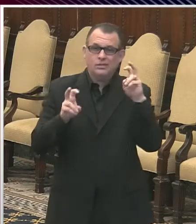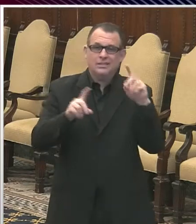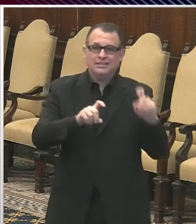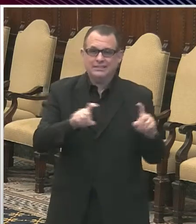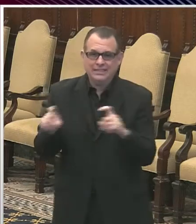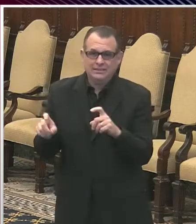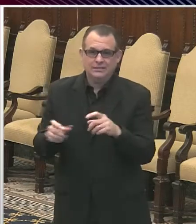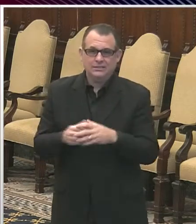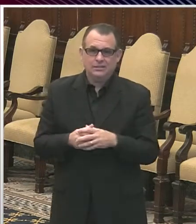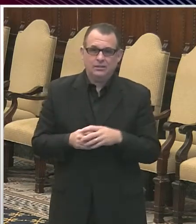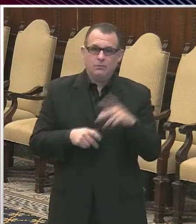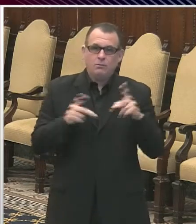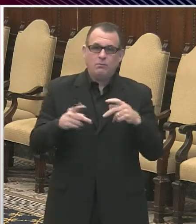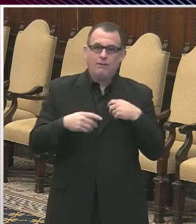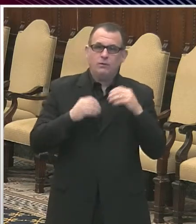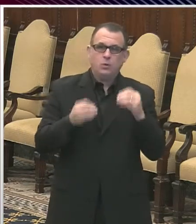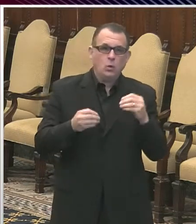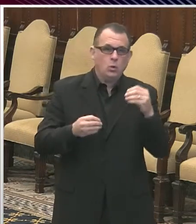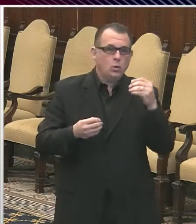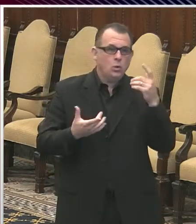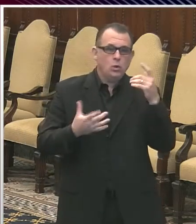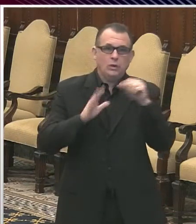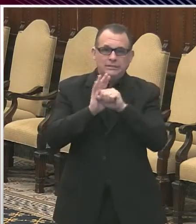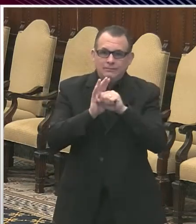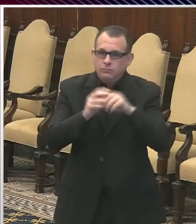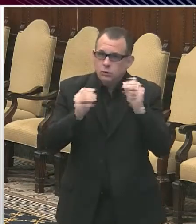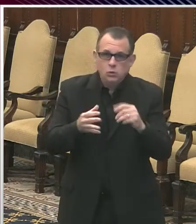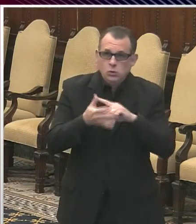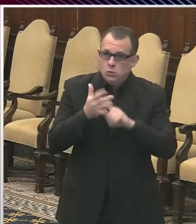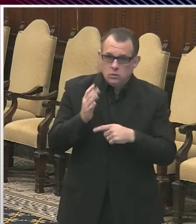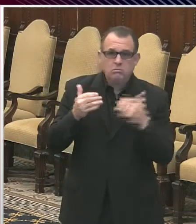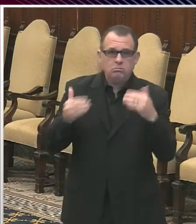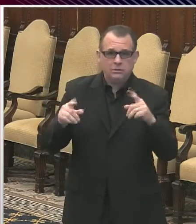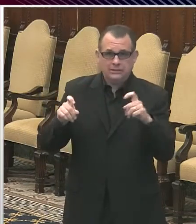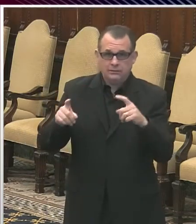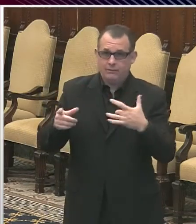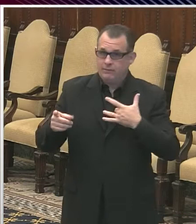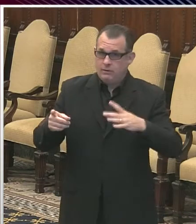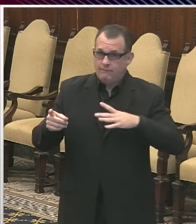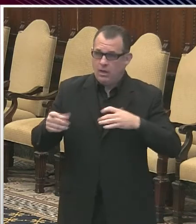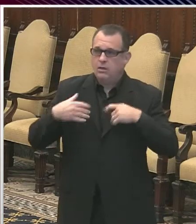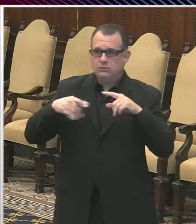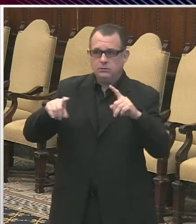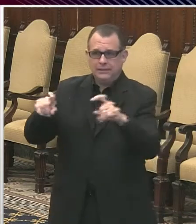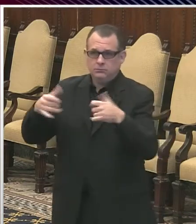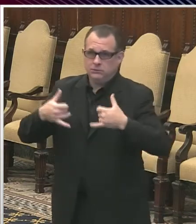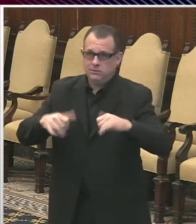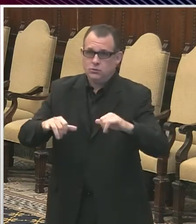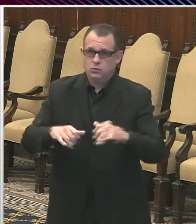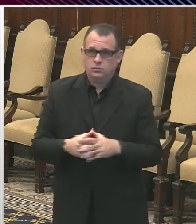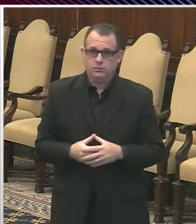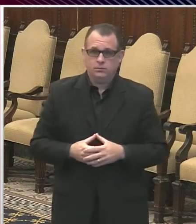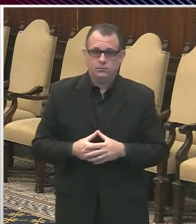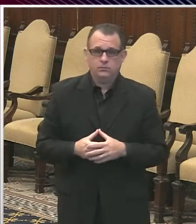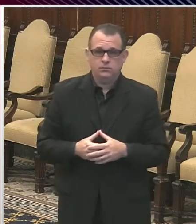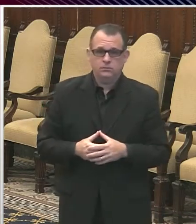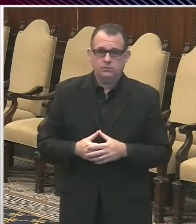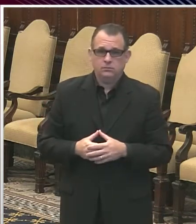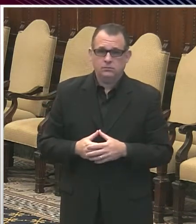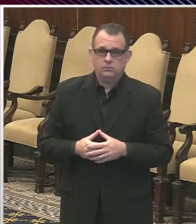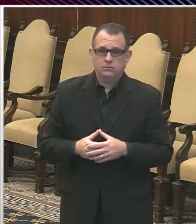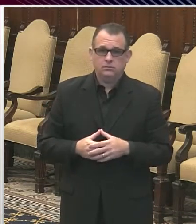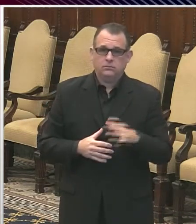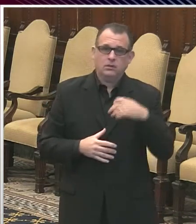residents. And so we will expect to see more cases in nursing home residents in people who are asymptomatic, not sick and may have had it in the past, but still have a positive test